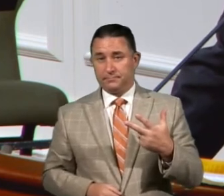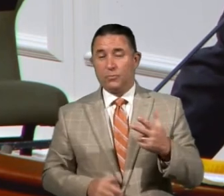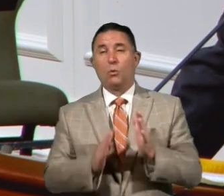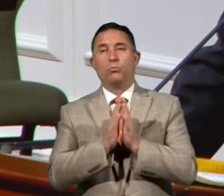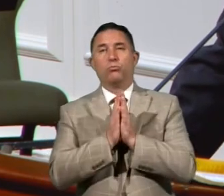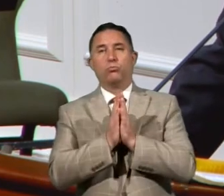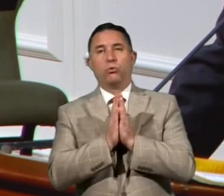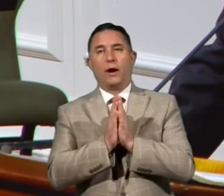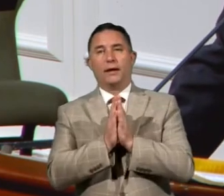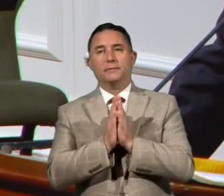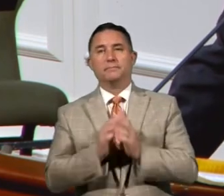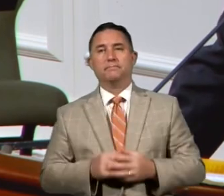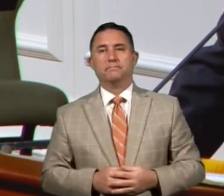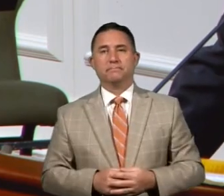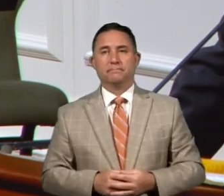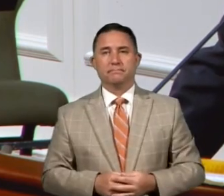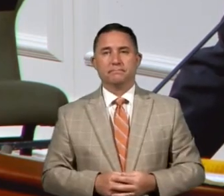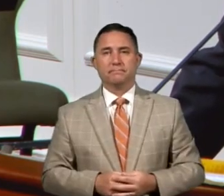Pray.